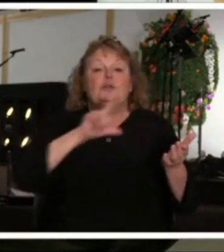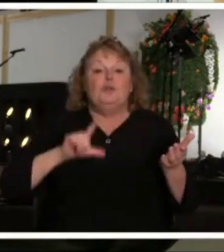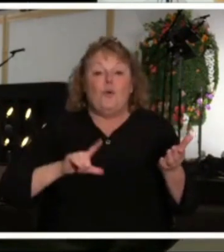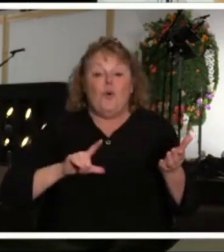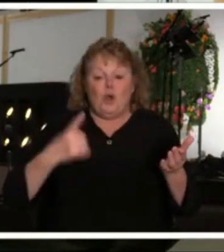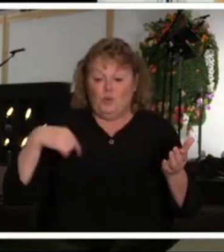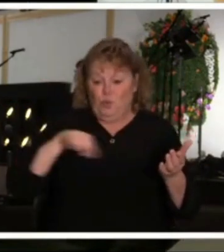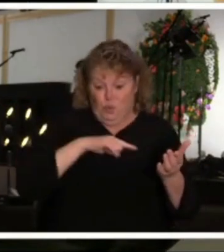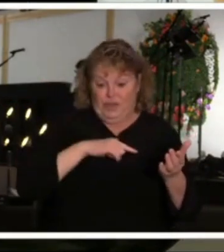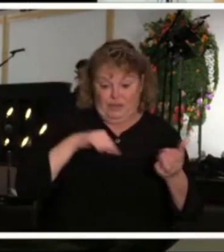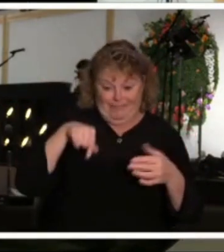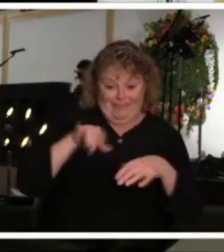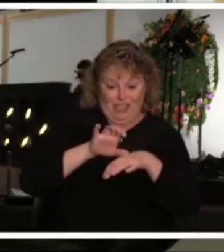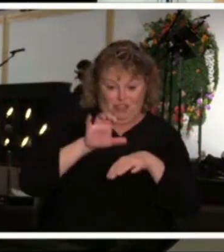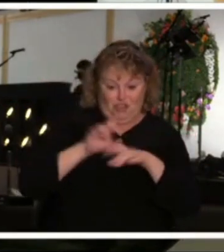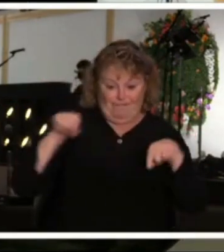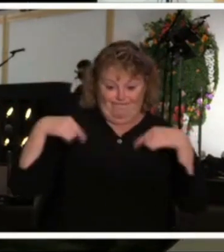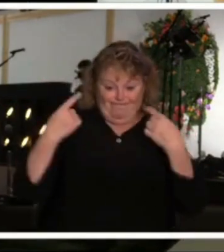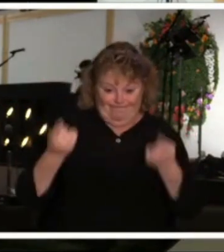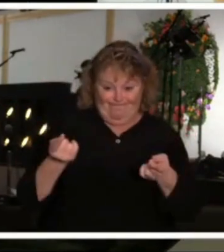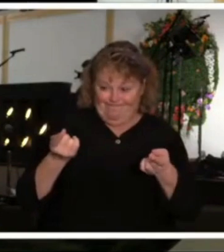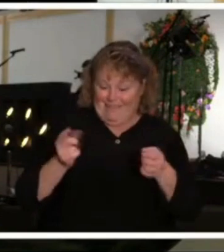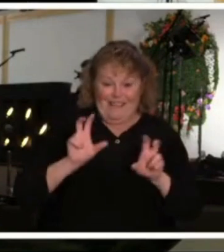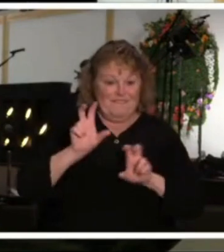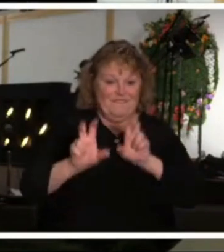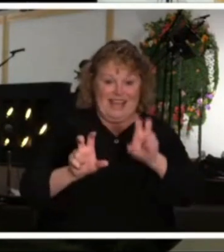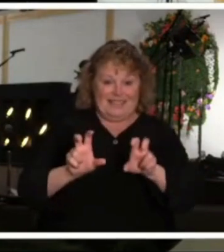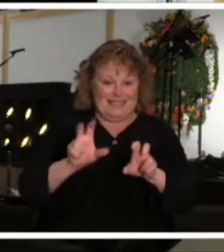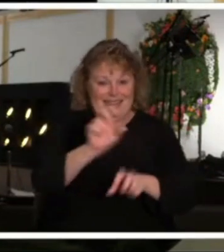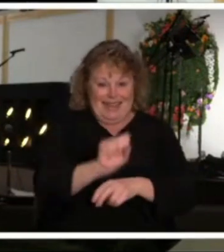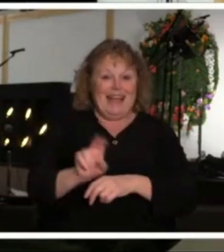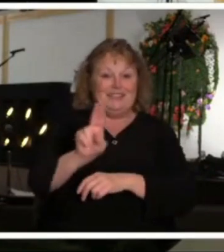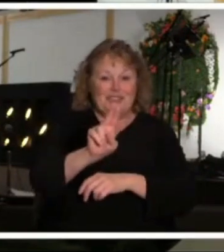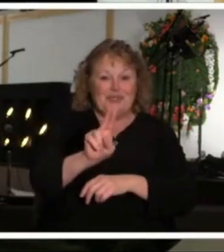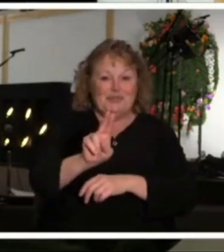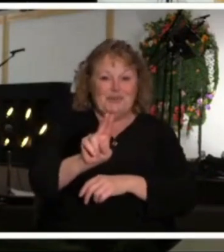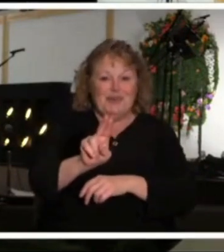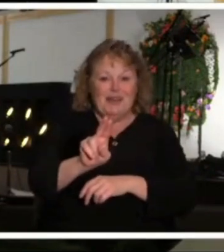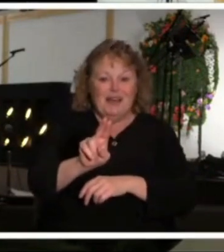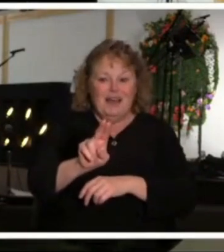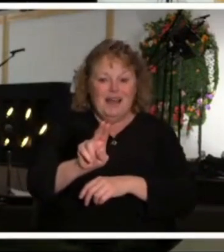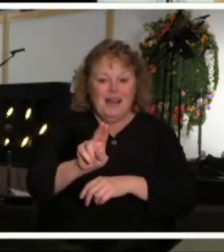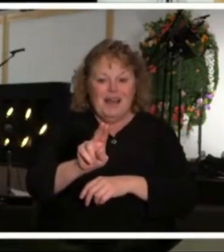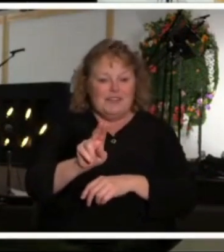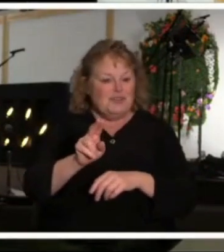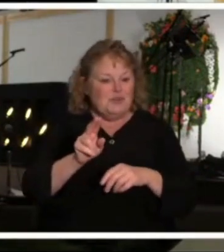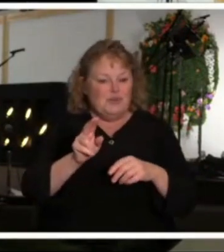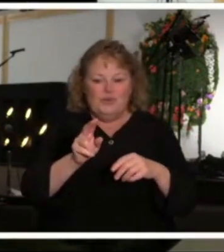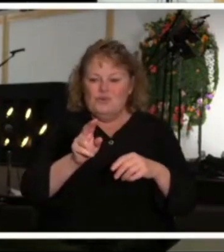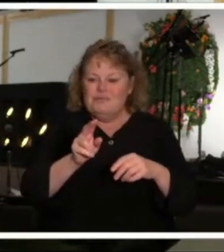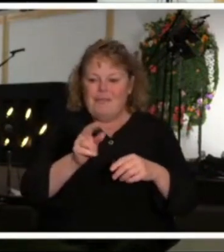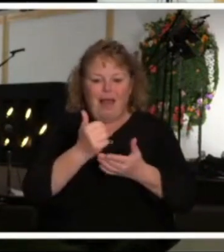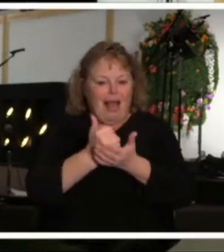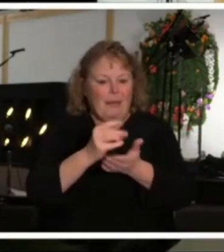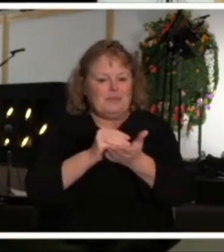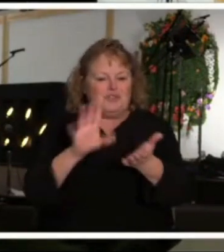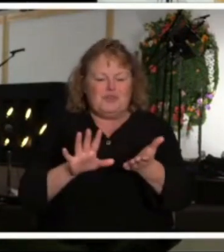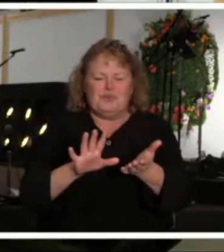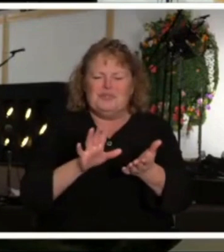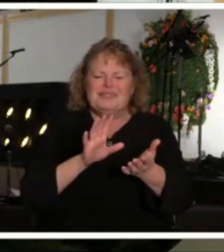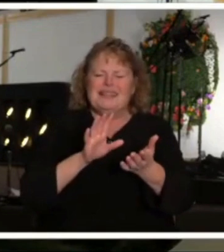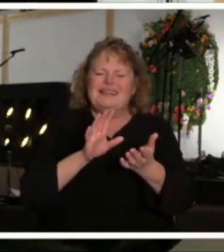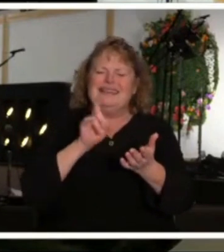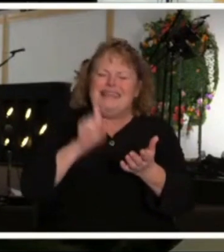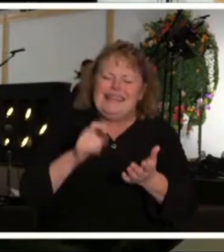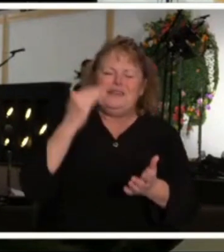them as our fingers extended into the campus of Syracuse University to touch a group of people that desperately needs